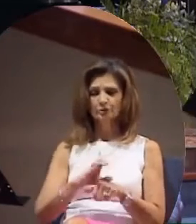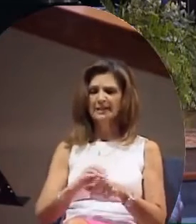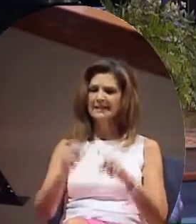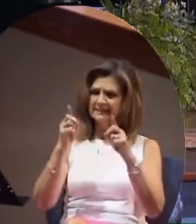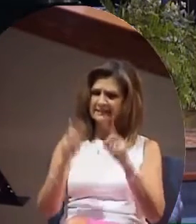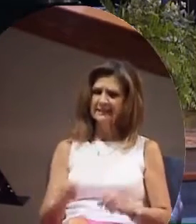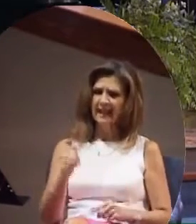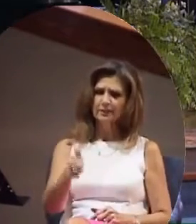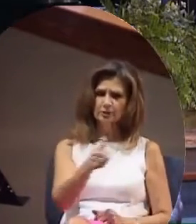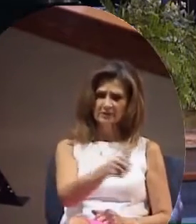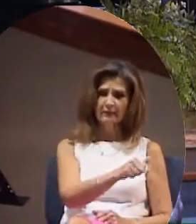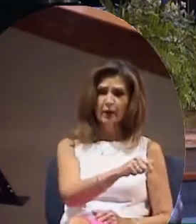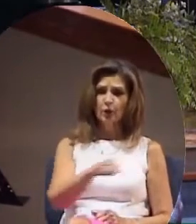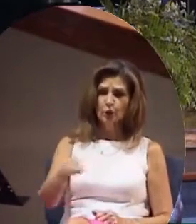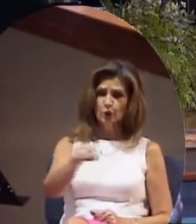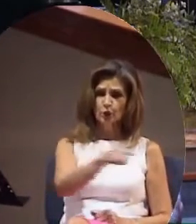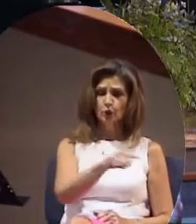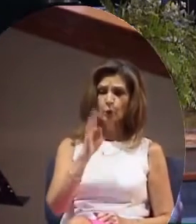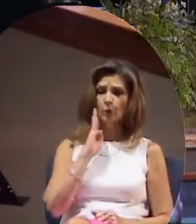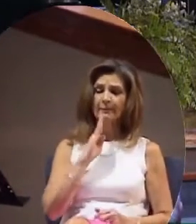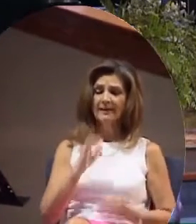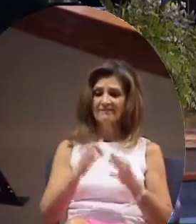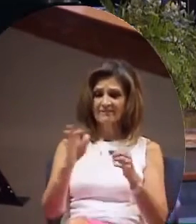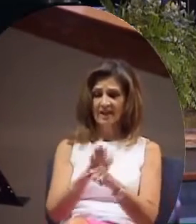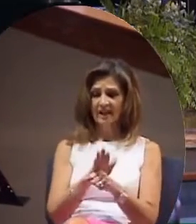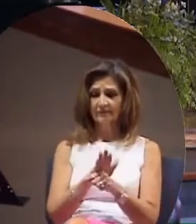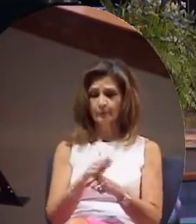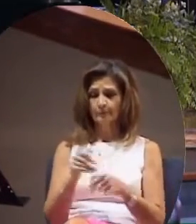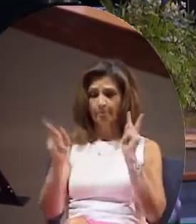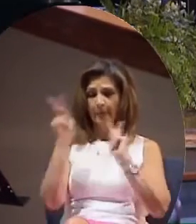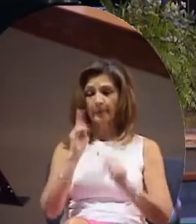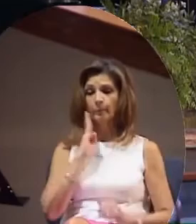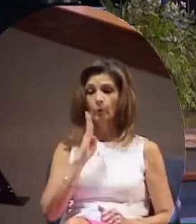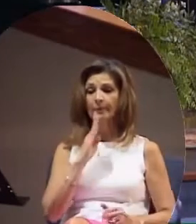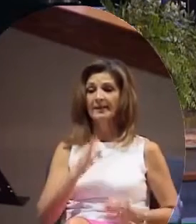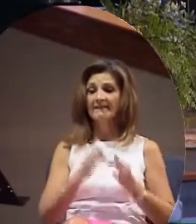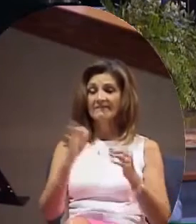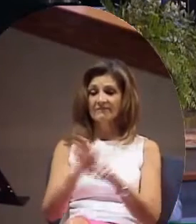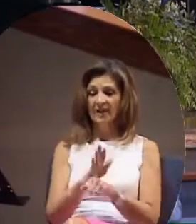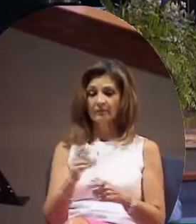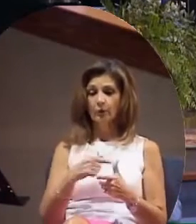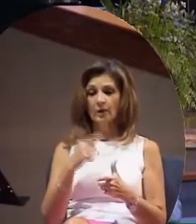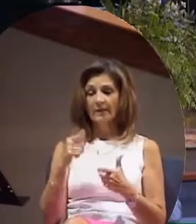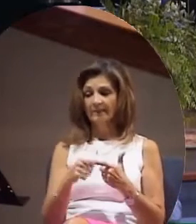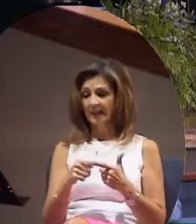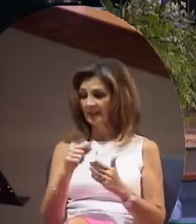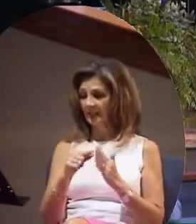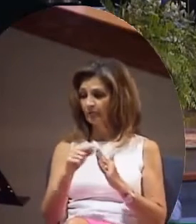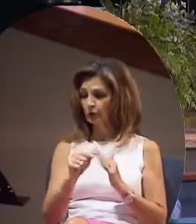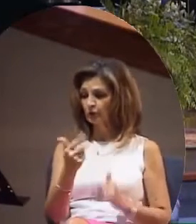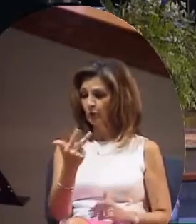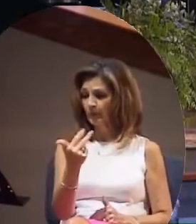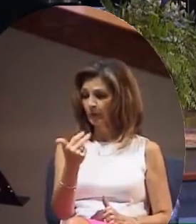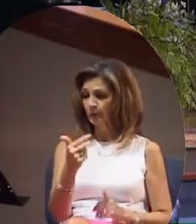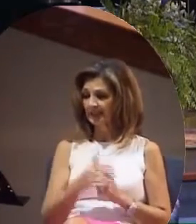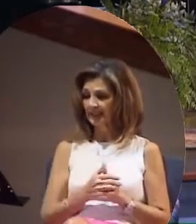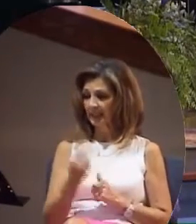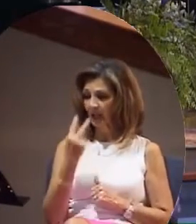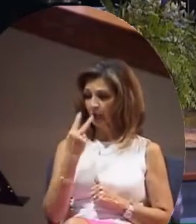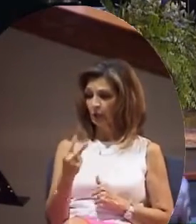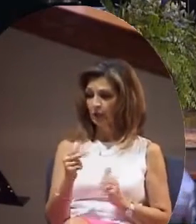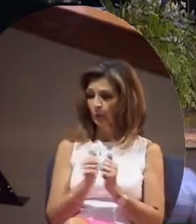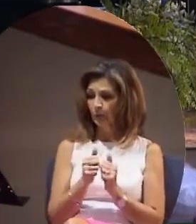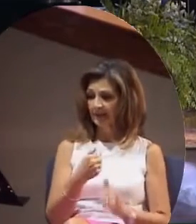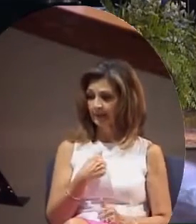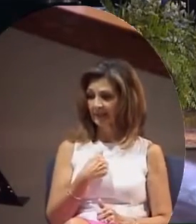faithful. Amen. Listen to me. The people's going to be faithful. But then in verse number 13, look at it